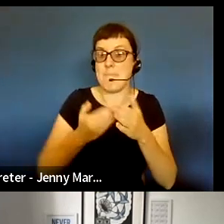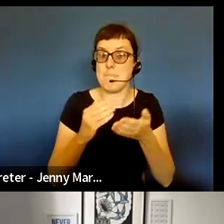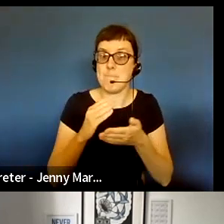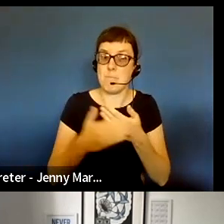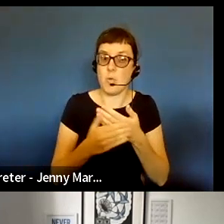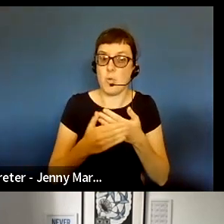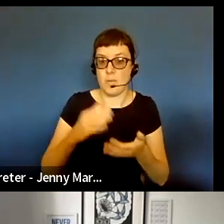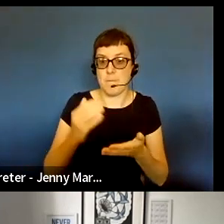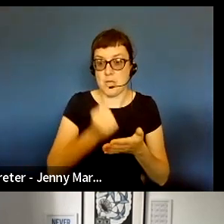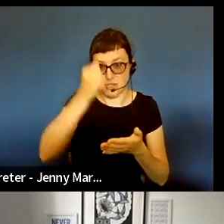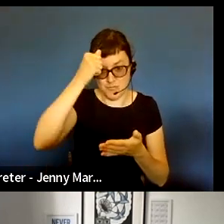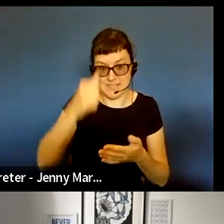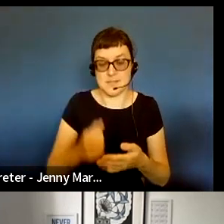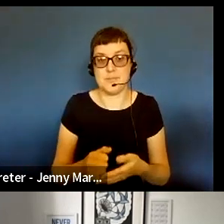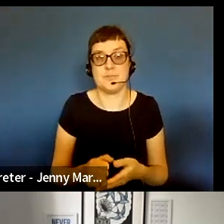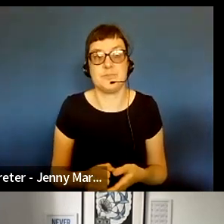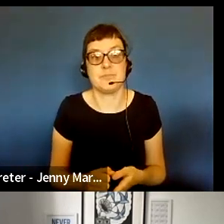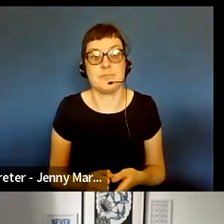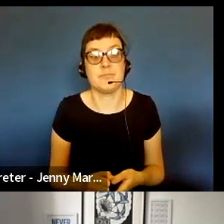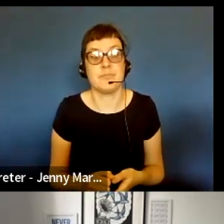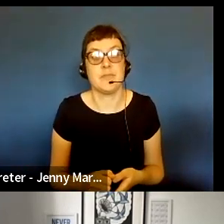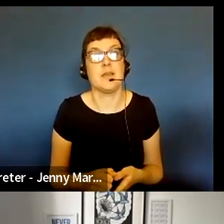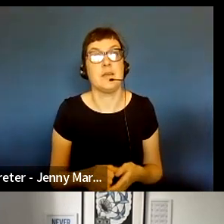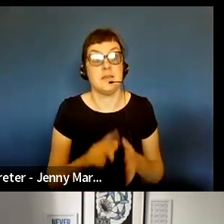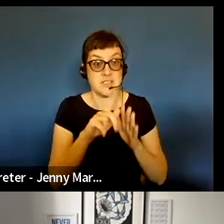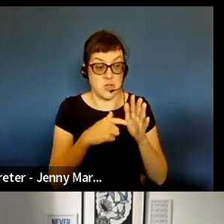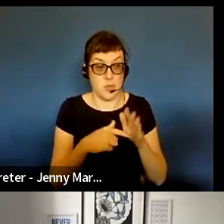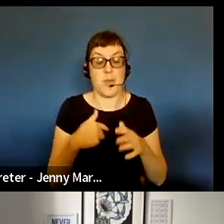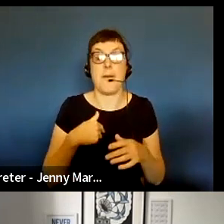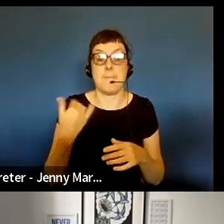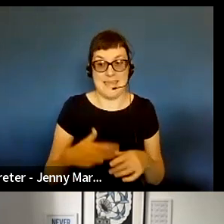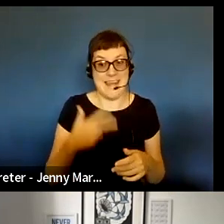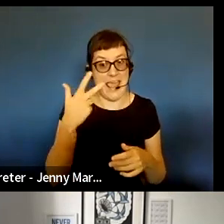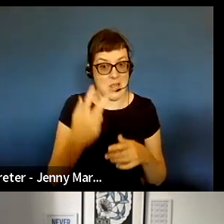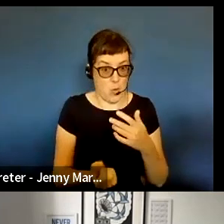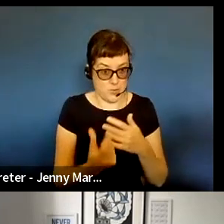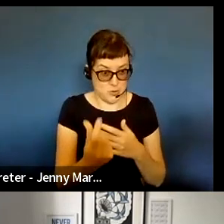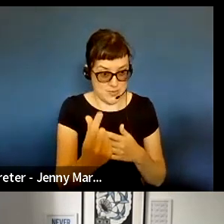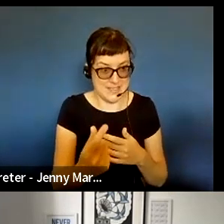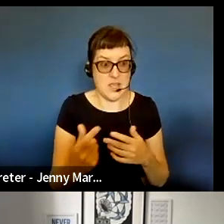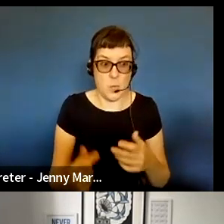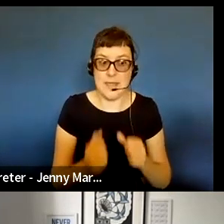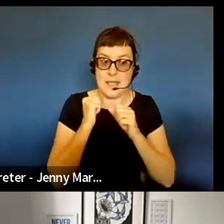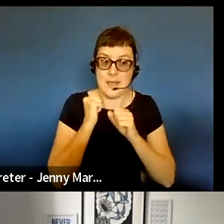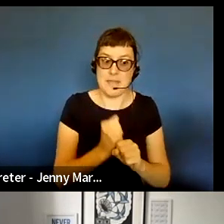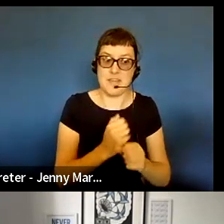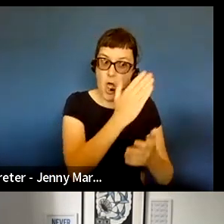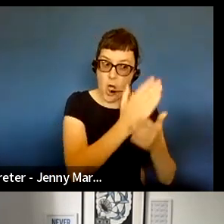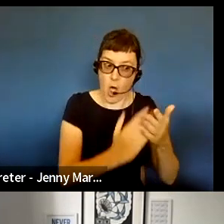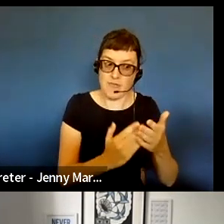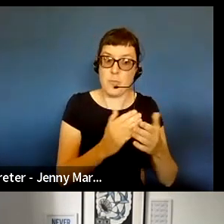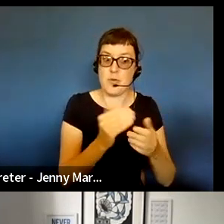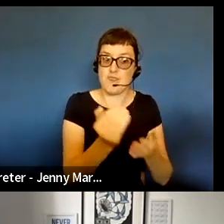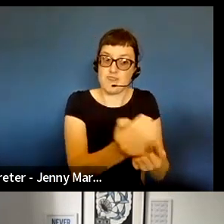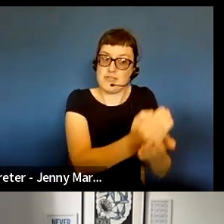Yeah, so I, we, we had eight opportunities in total, and we committed to at least half of those would be reserved for